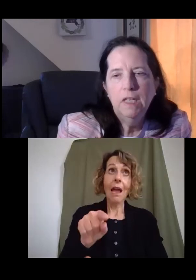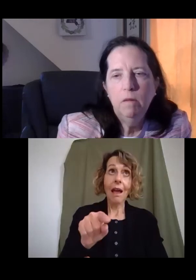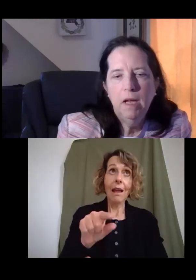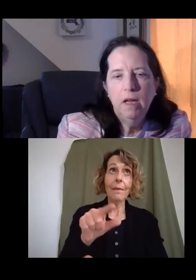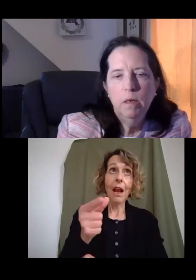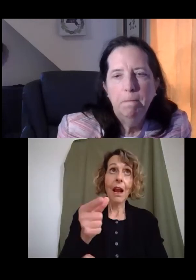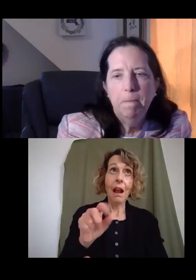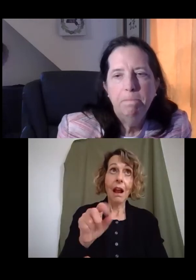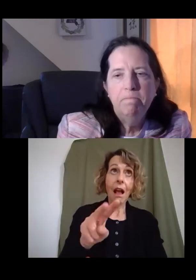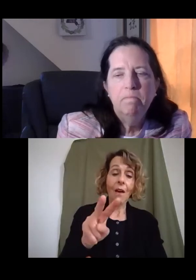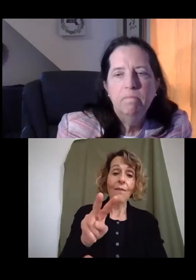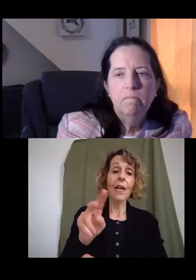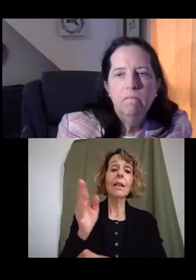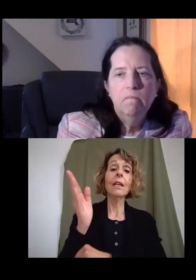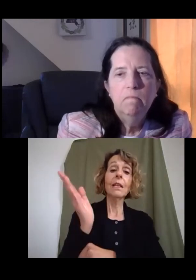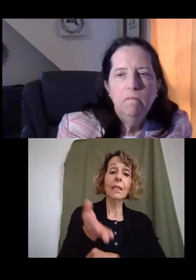mass.gov/MCB.